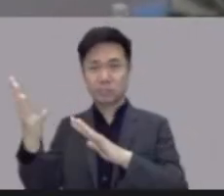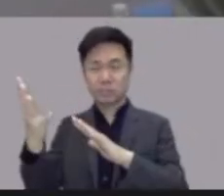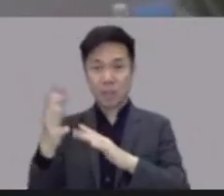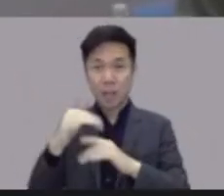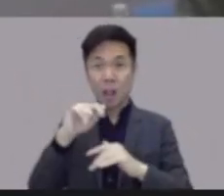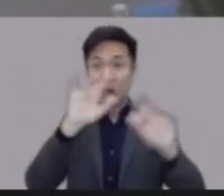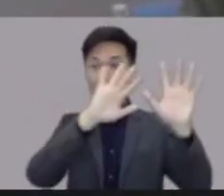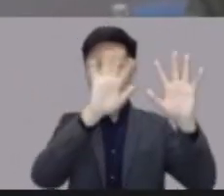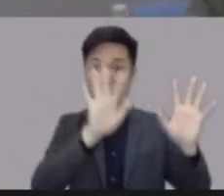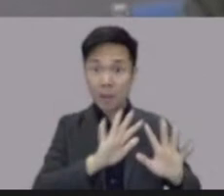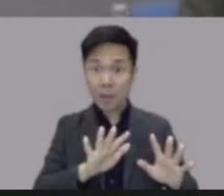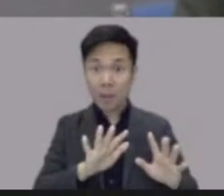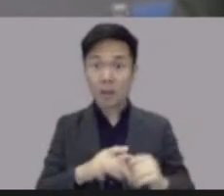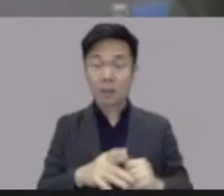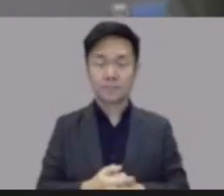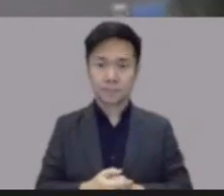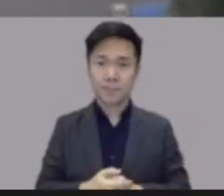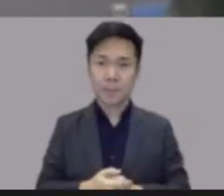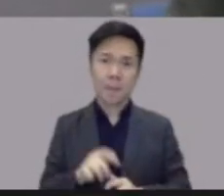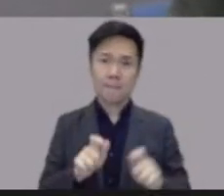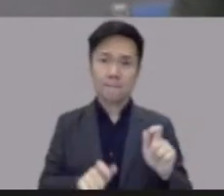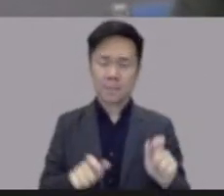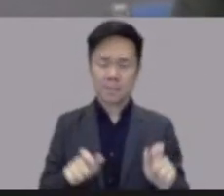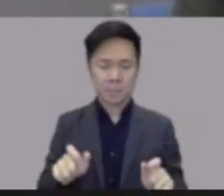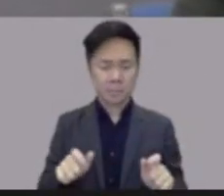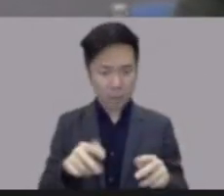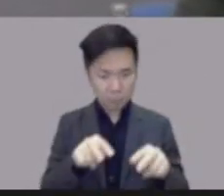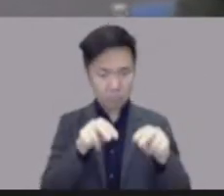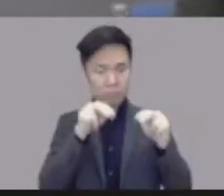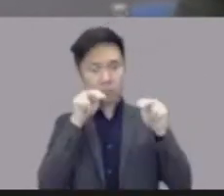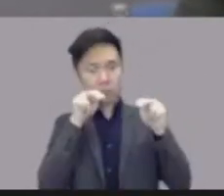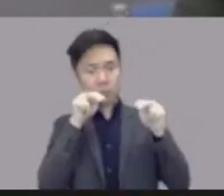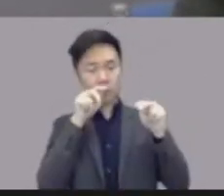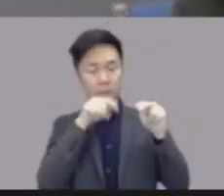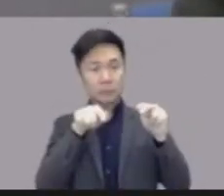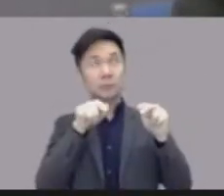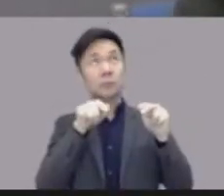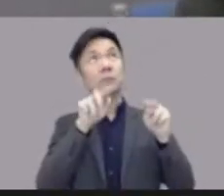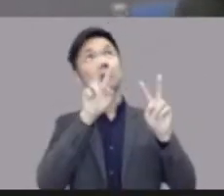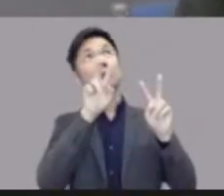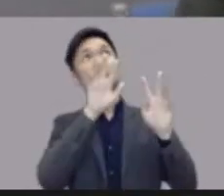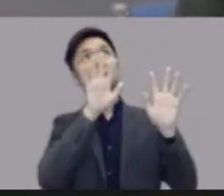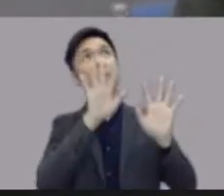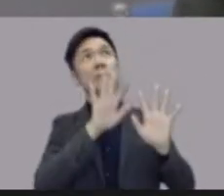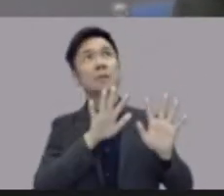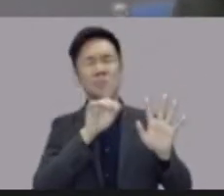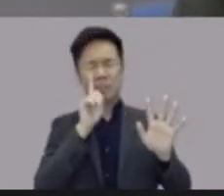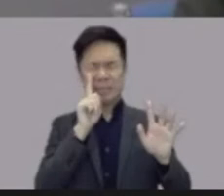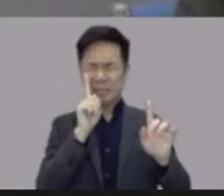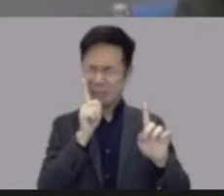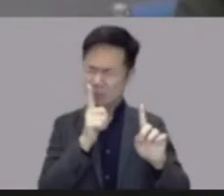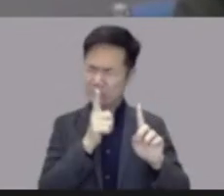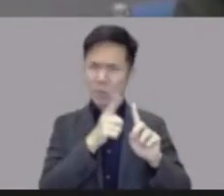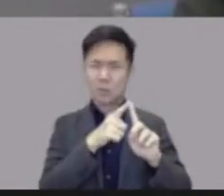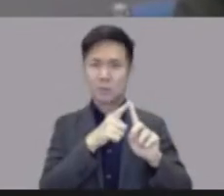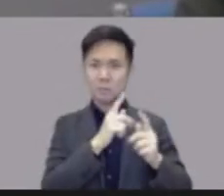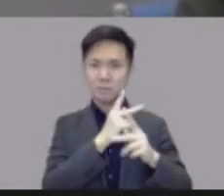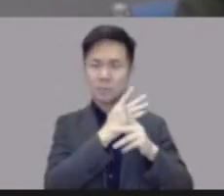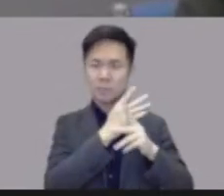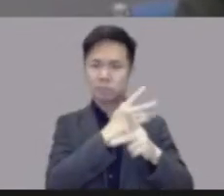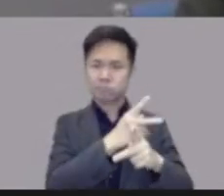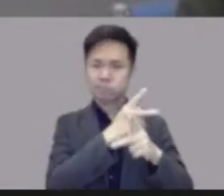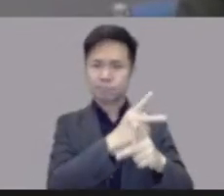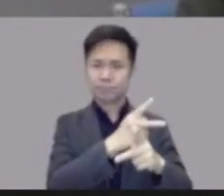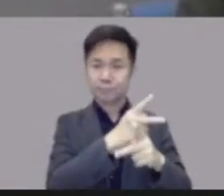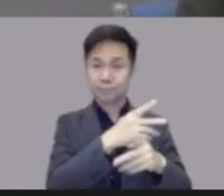change increased the people's Awareness on the environment and more sustainable way of the development is the survey